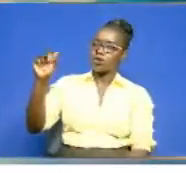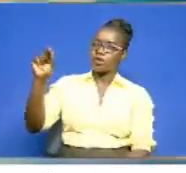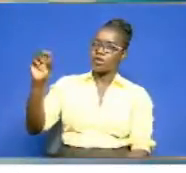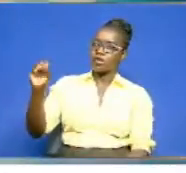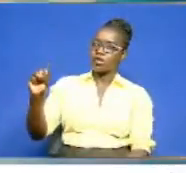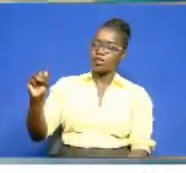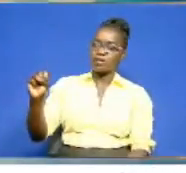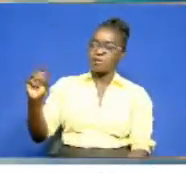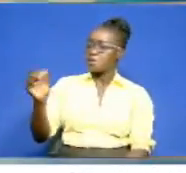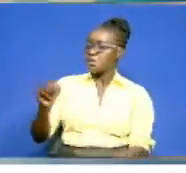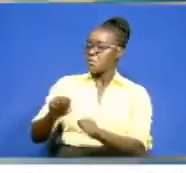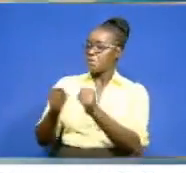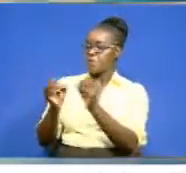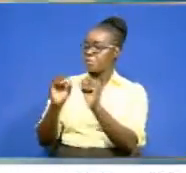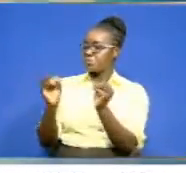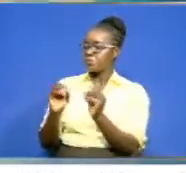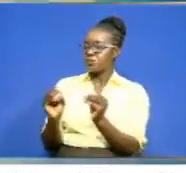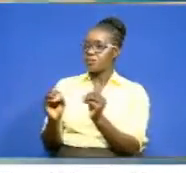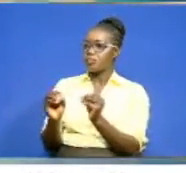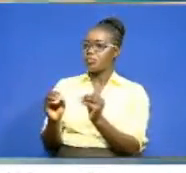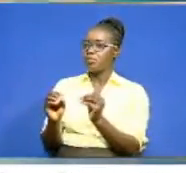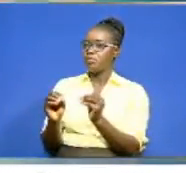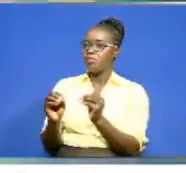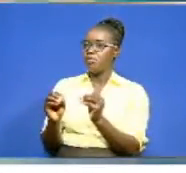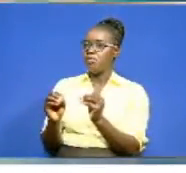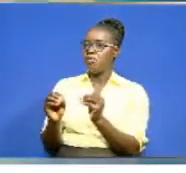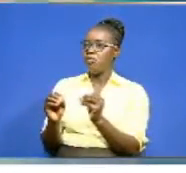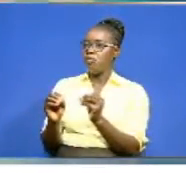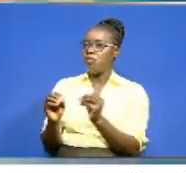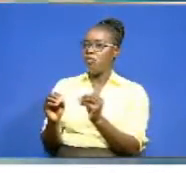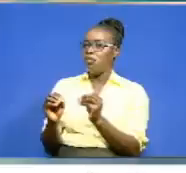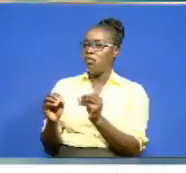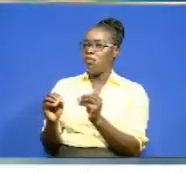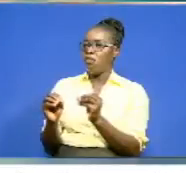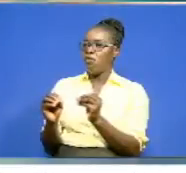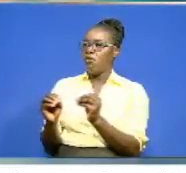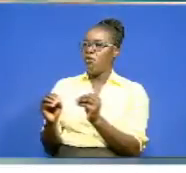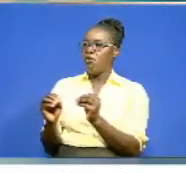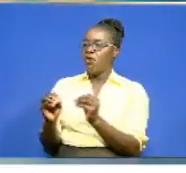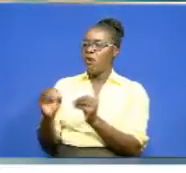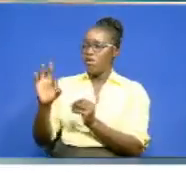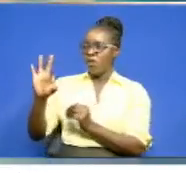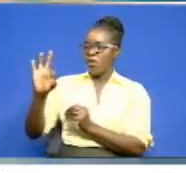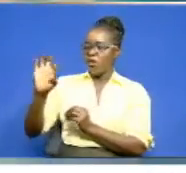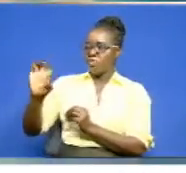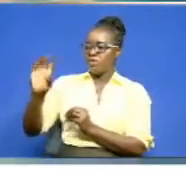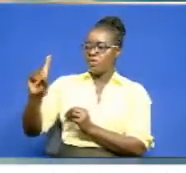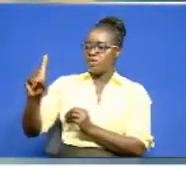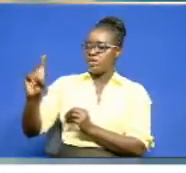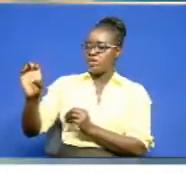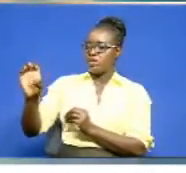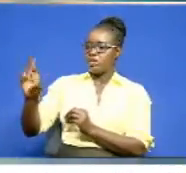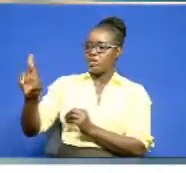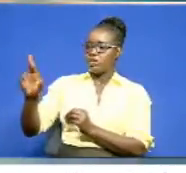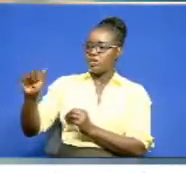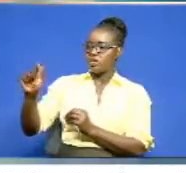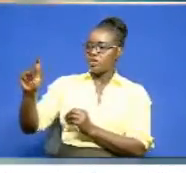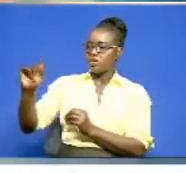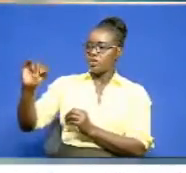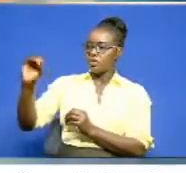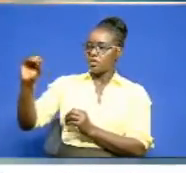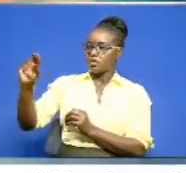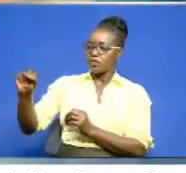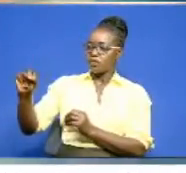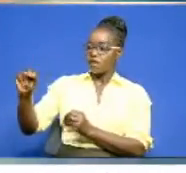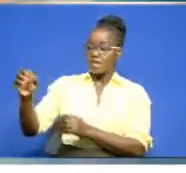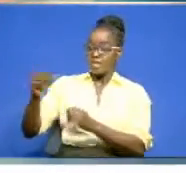continuity of the Morans. Yeah. So, and again, I think our federation is an able federation. The chairman has been a coach of